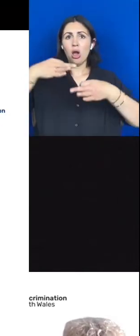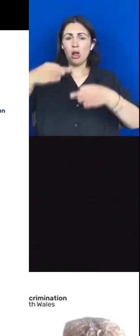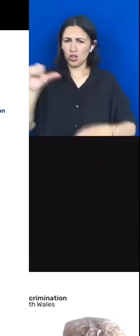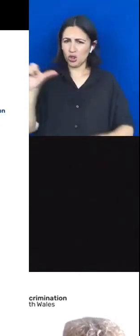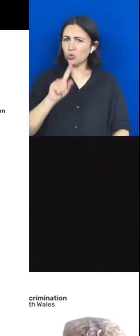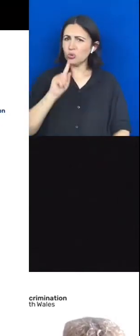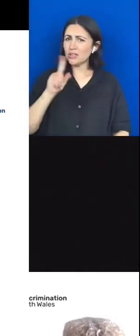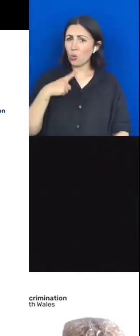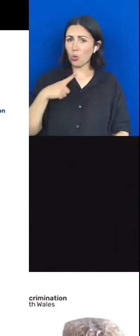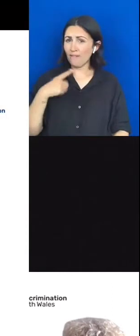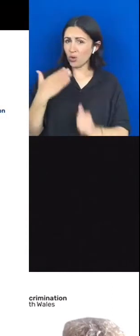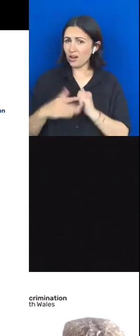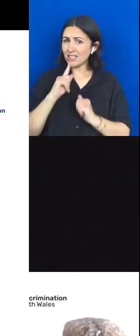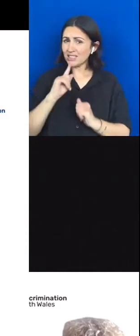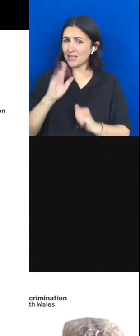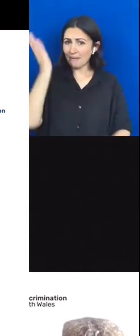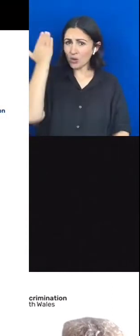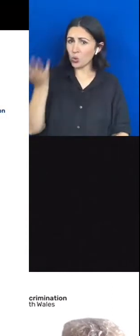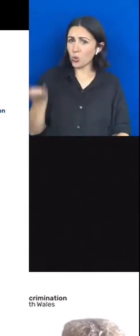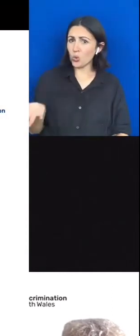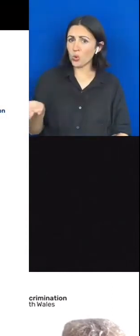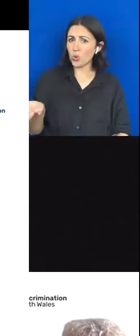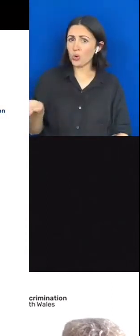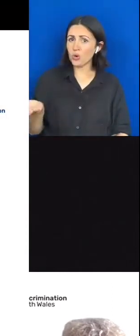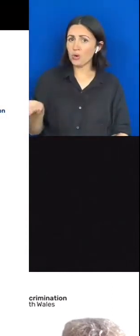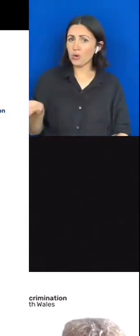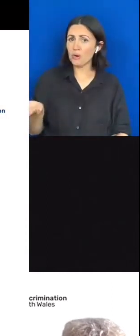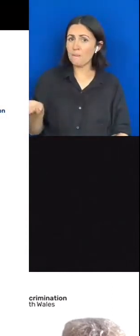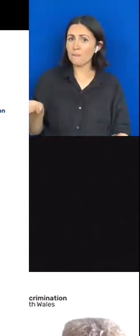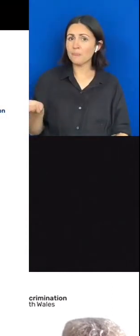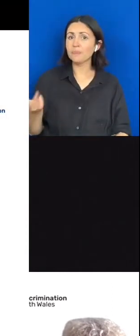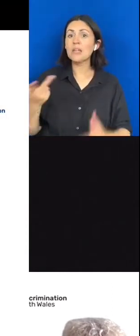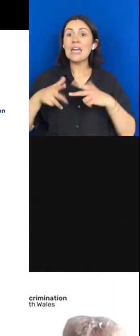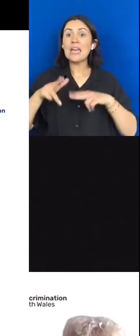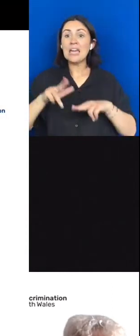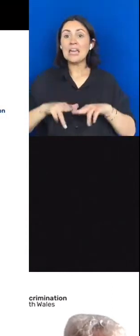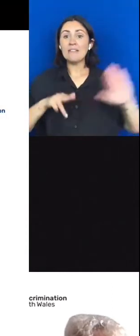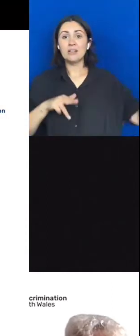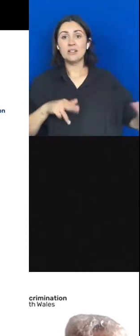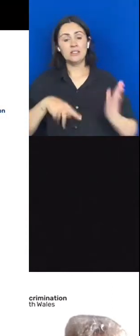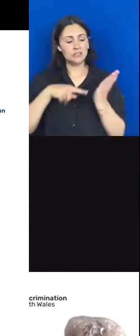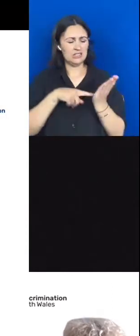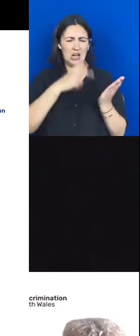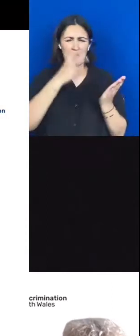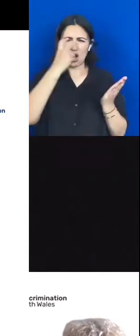The President can decline complaints when the events occurred more than 12 months before lodging the complaint.